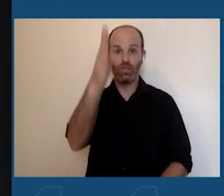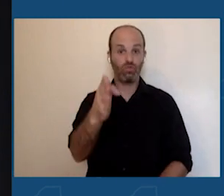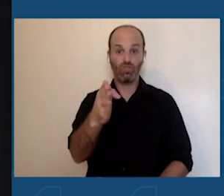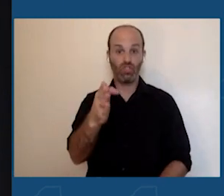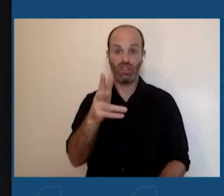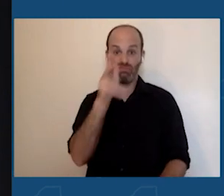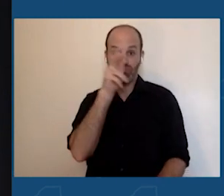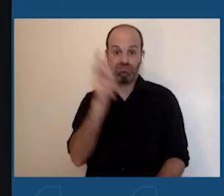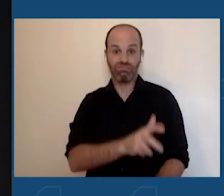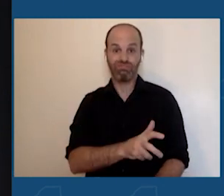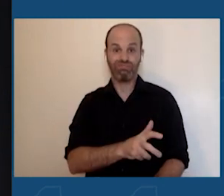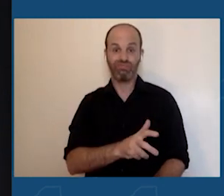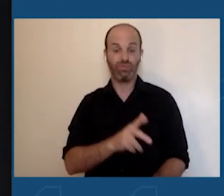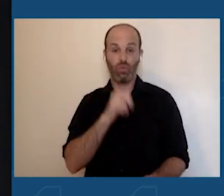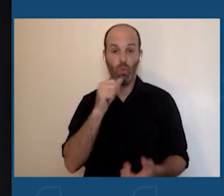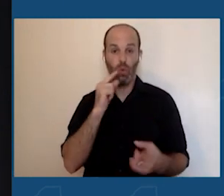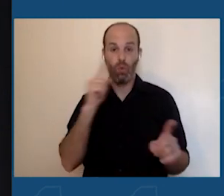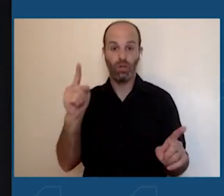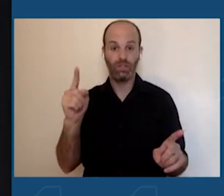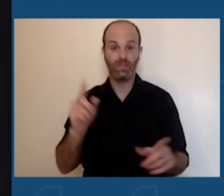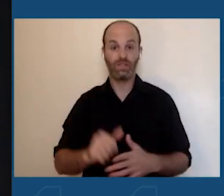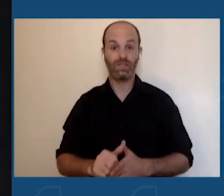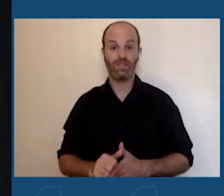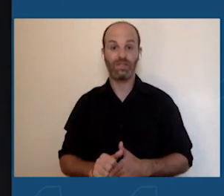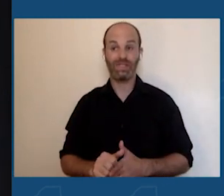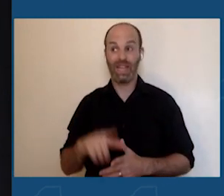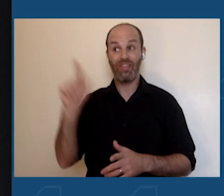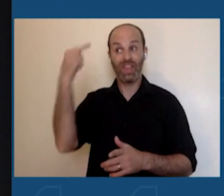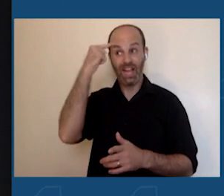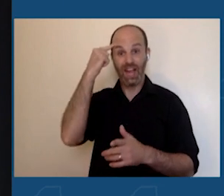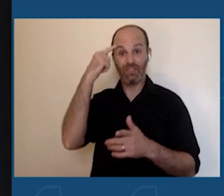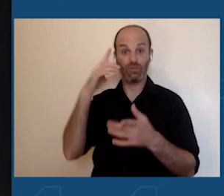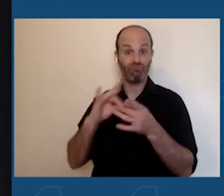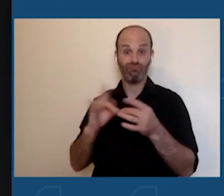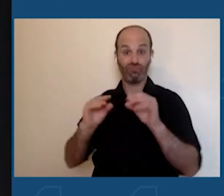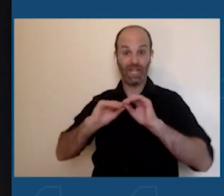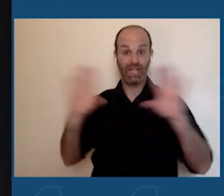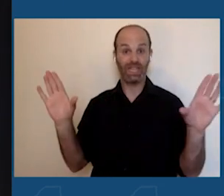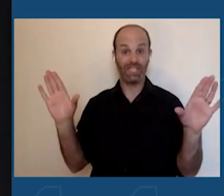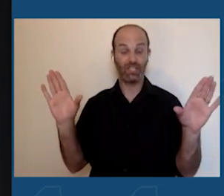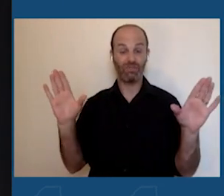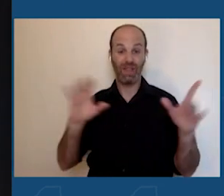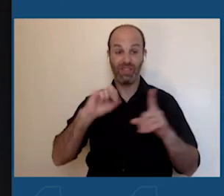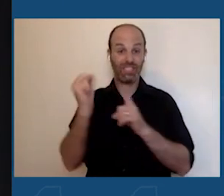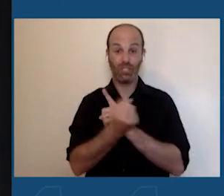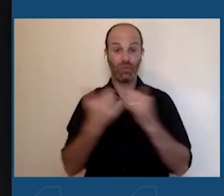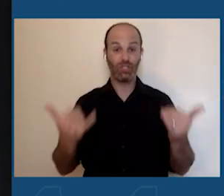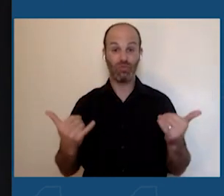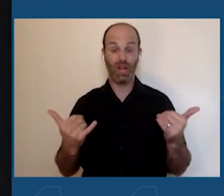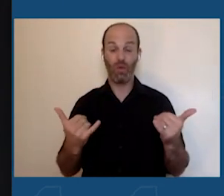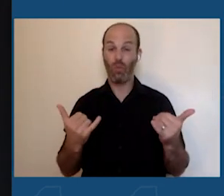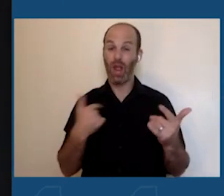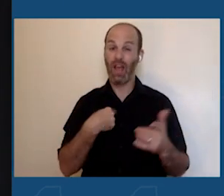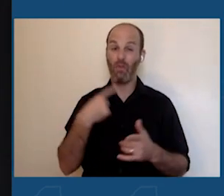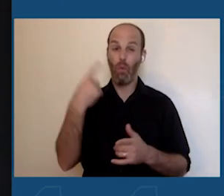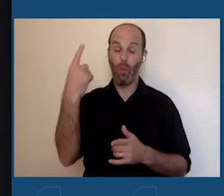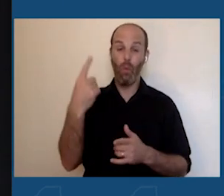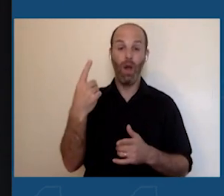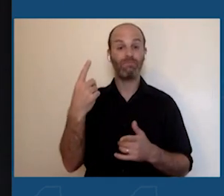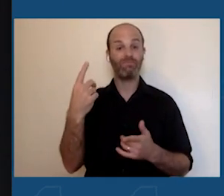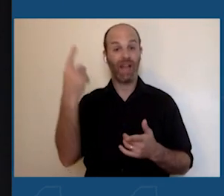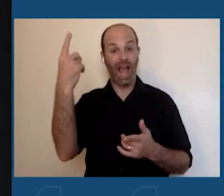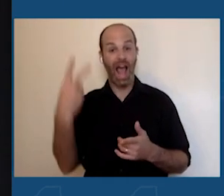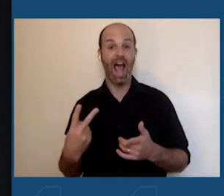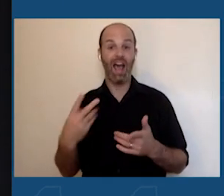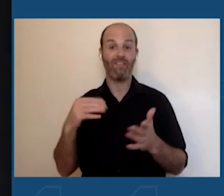governor laid it out very clearly. The situation in Suffolk County is simply this. We have 1.5 million people living above a